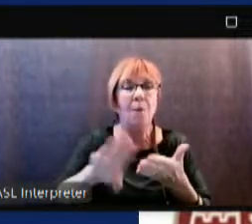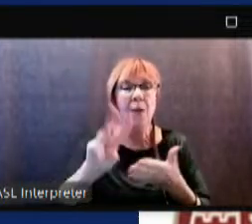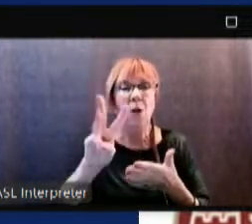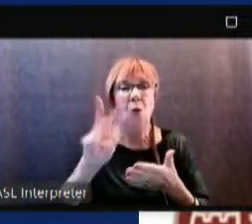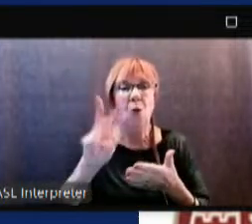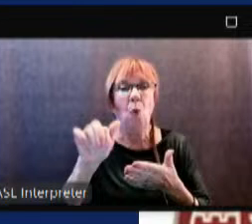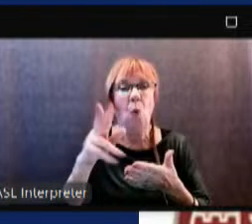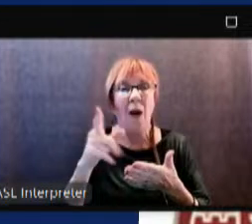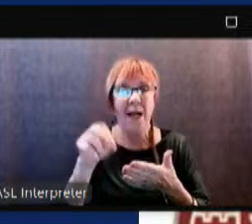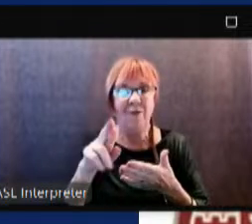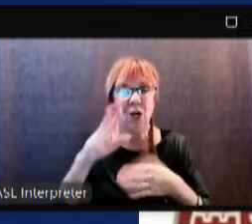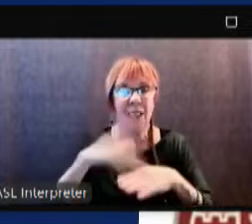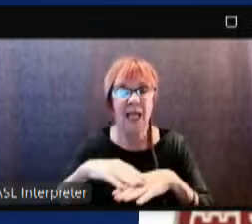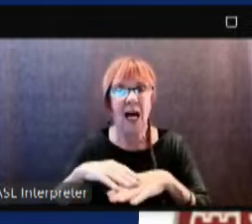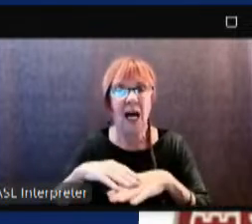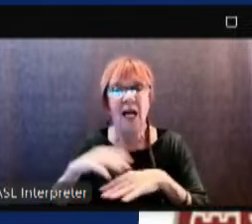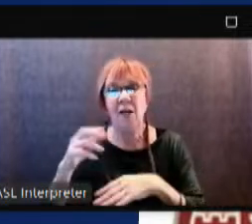the